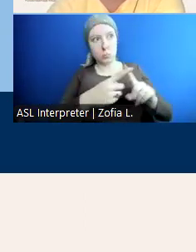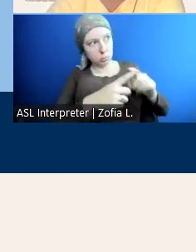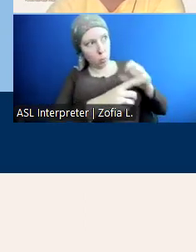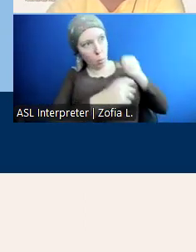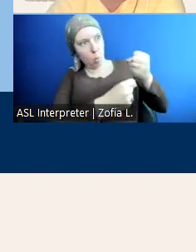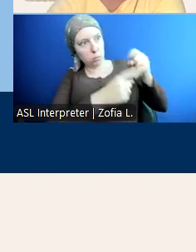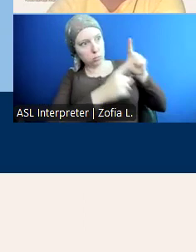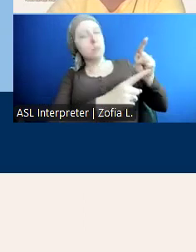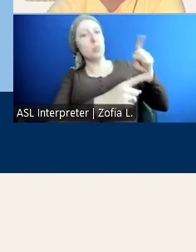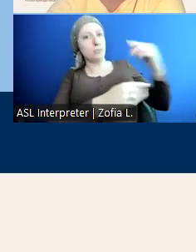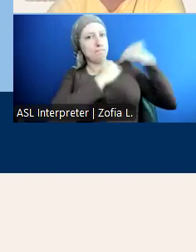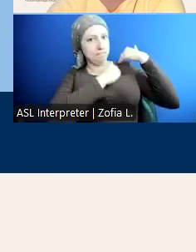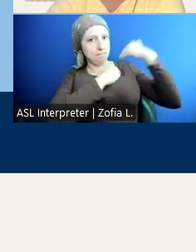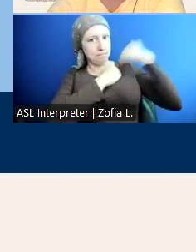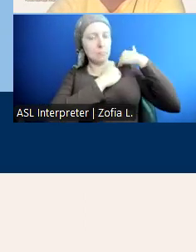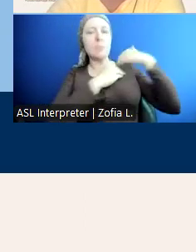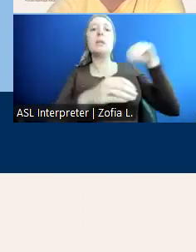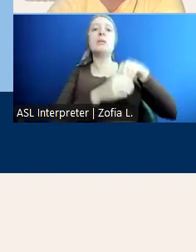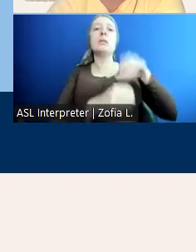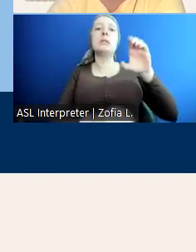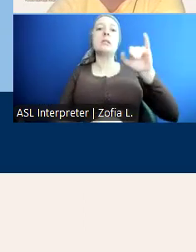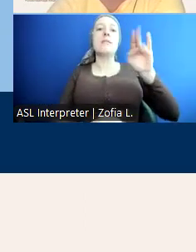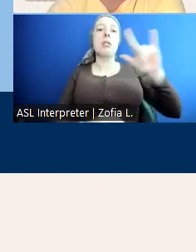accountable in civil court.